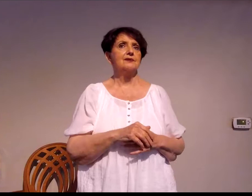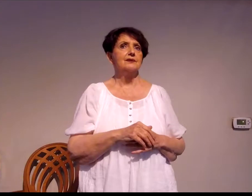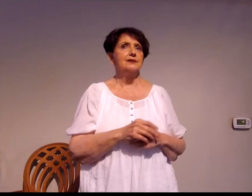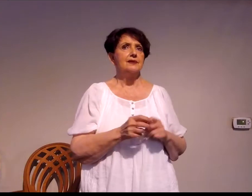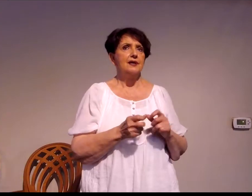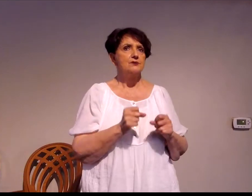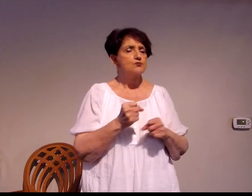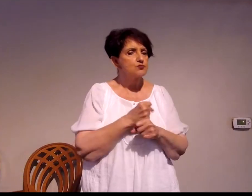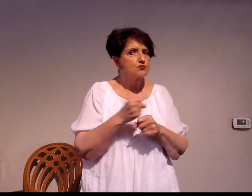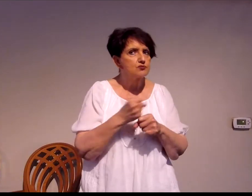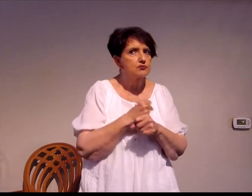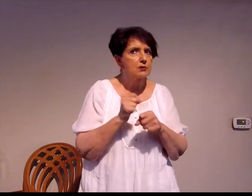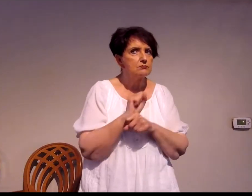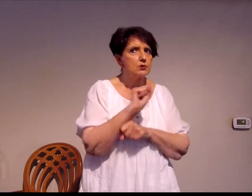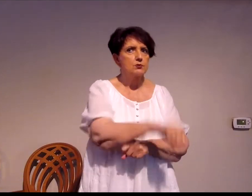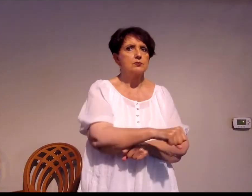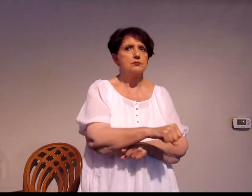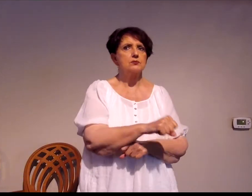with it.